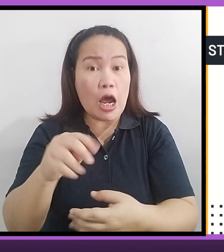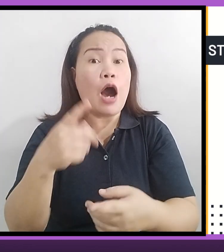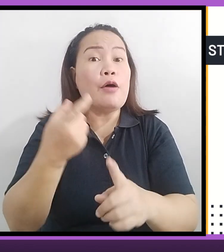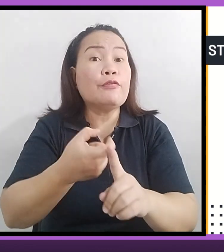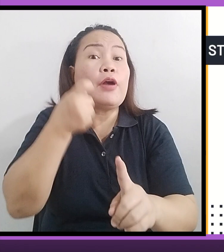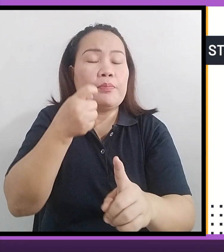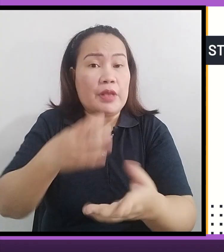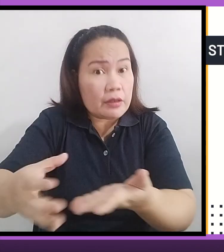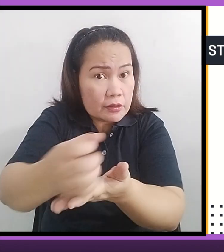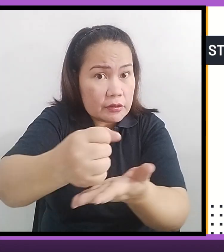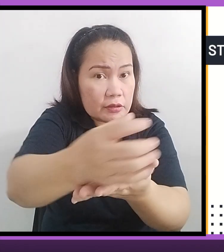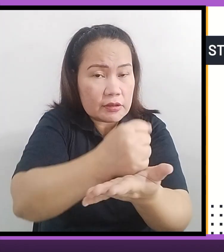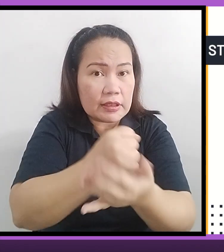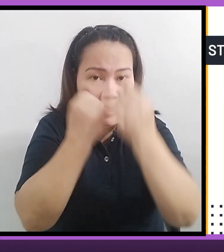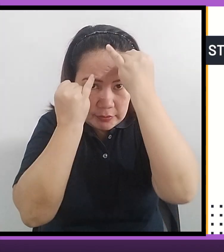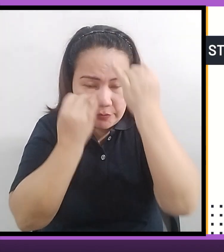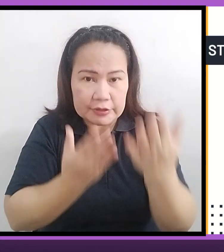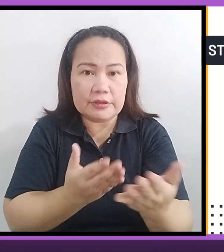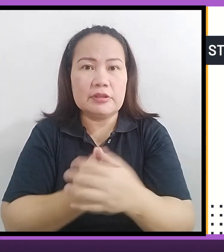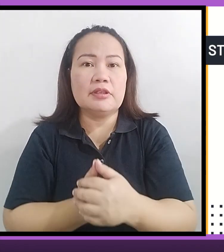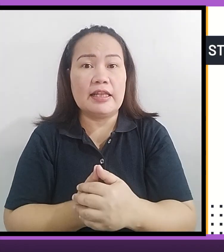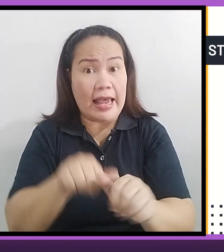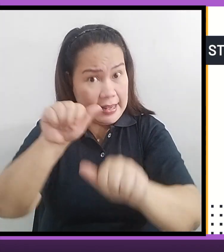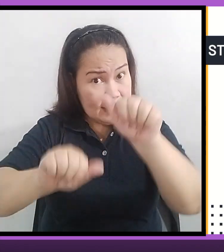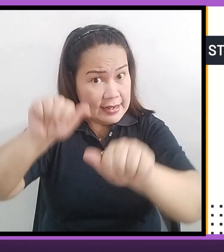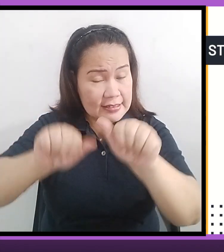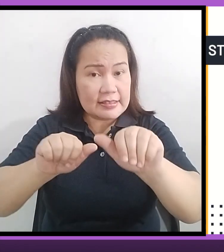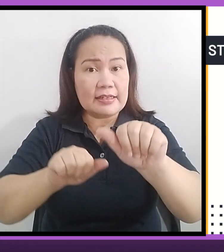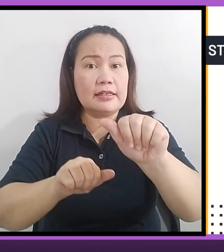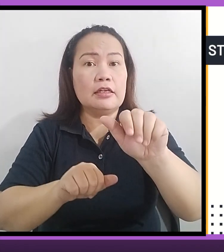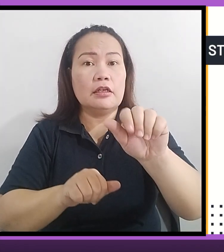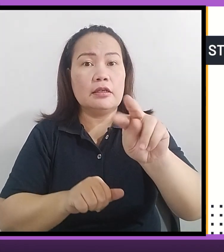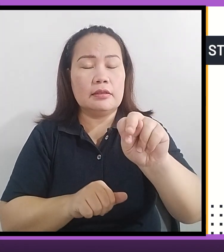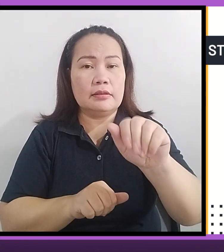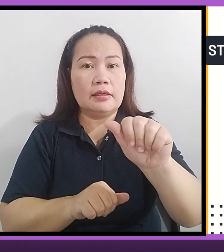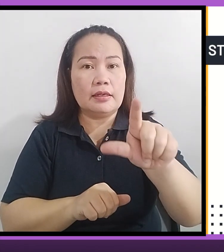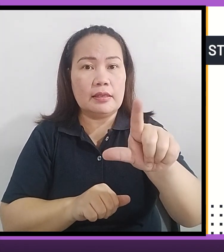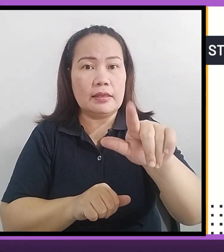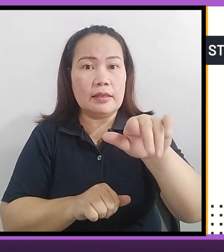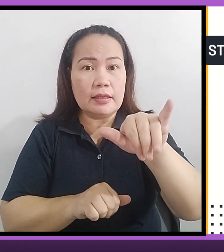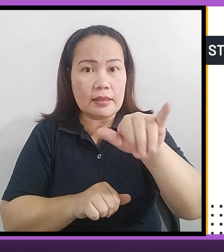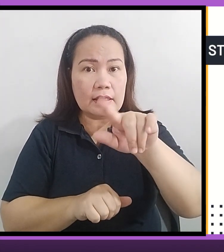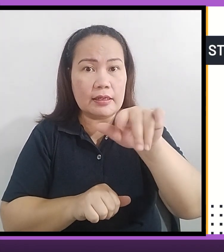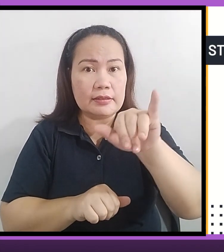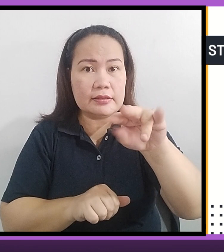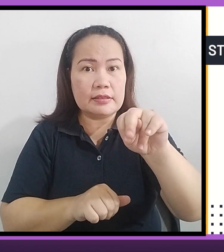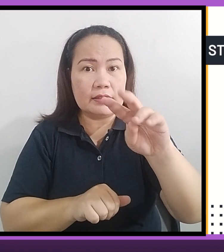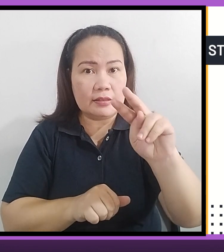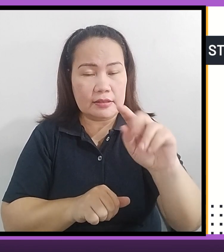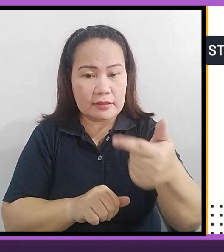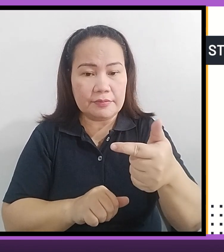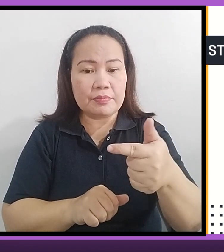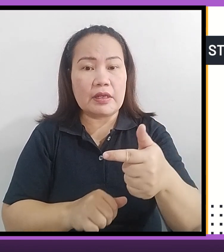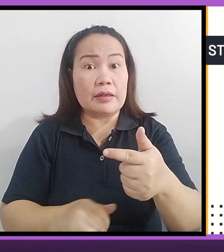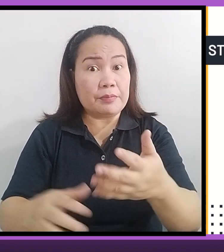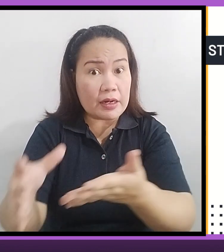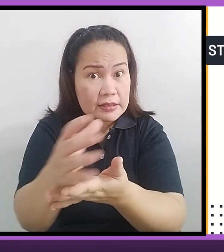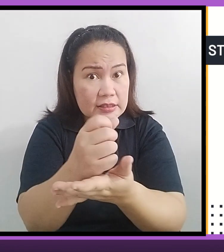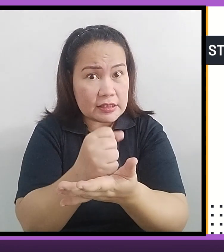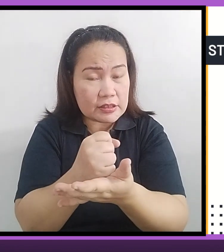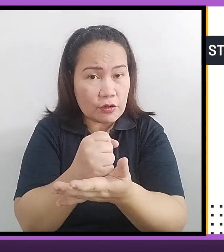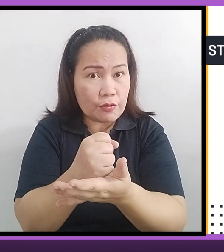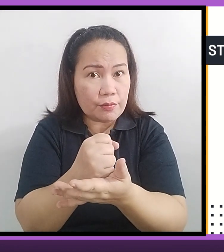analyzing also, we're going to analyze the data we gathered. So it is the process of deducing relevant